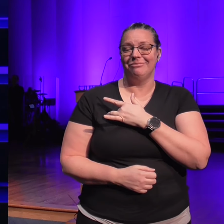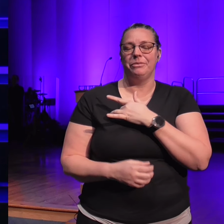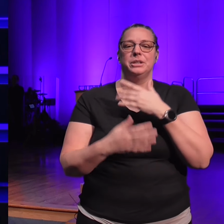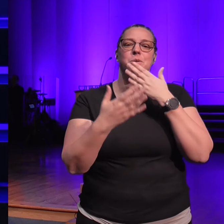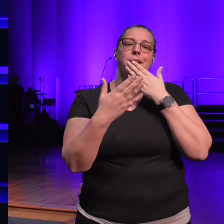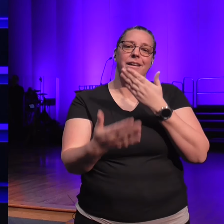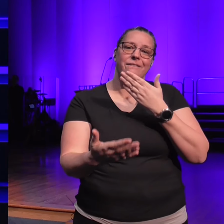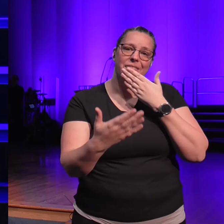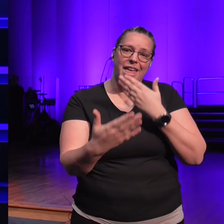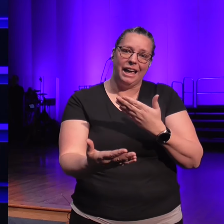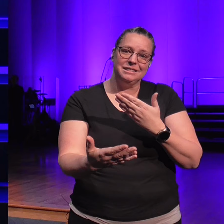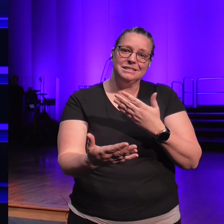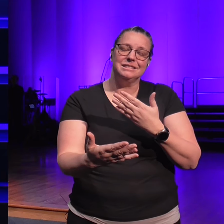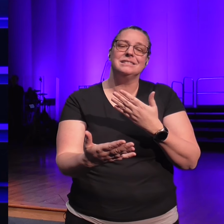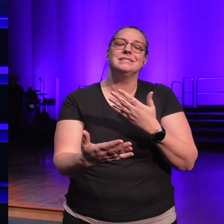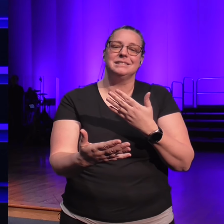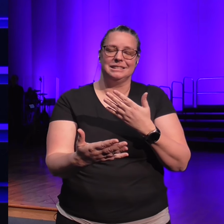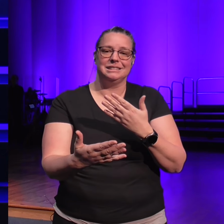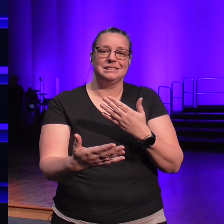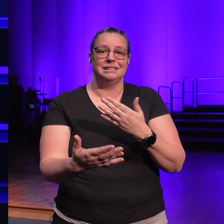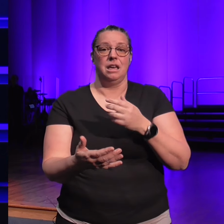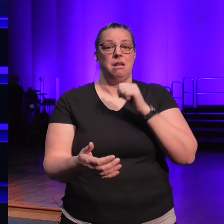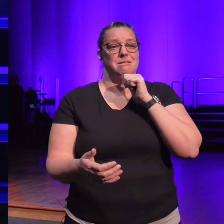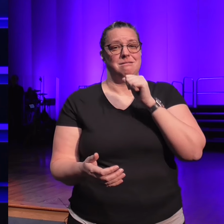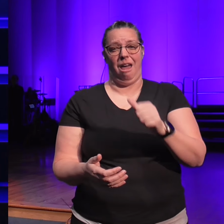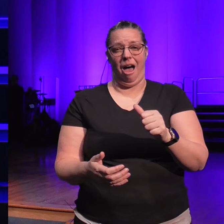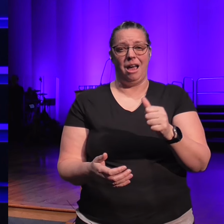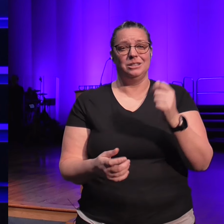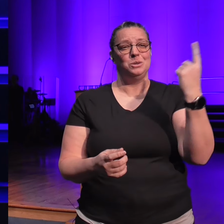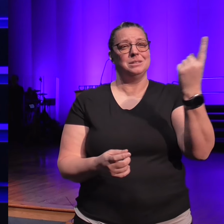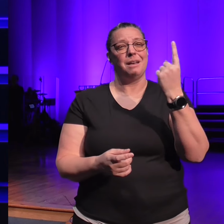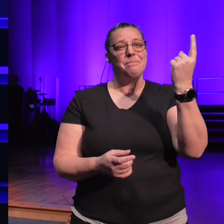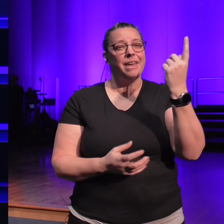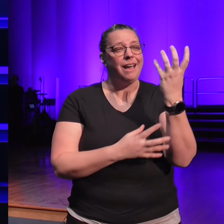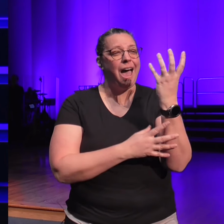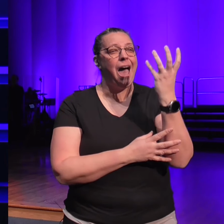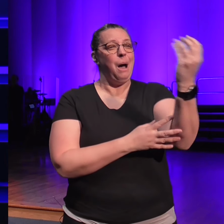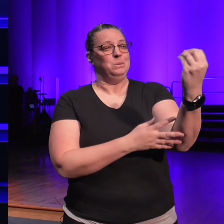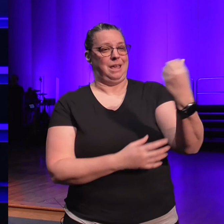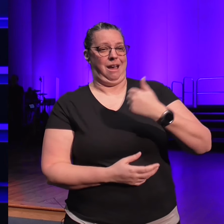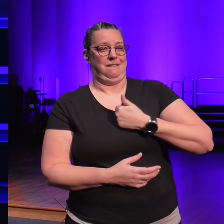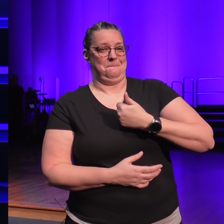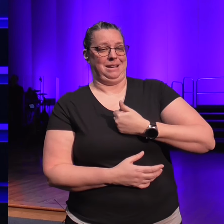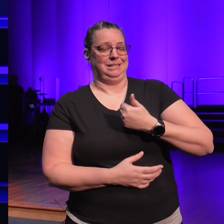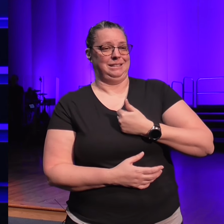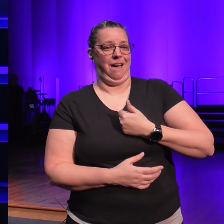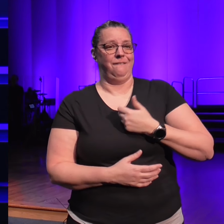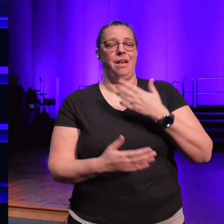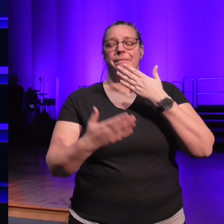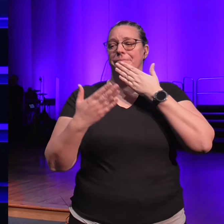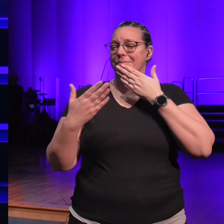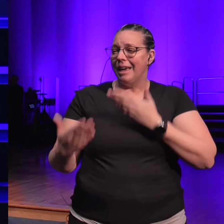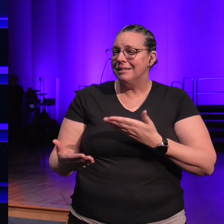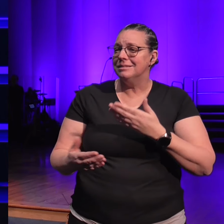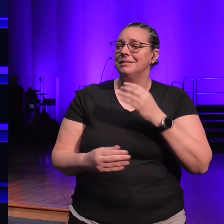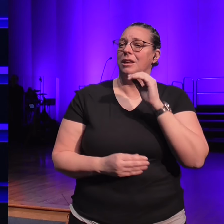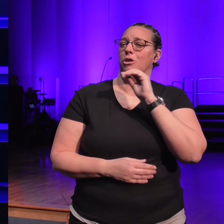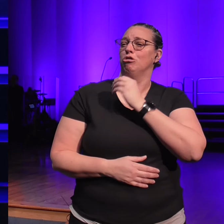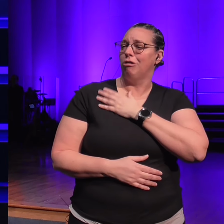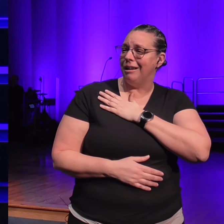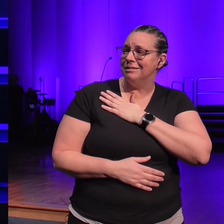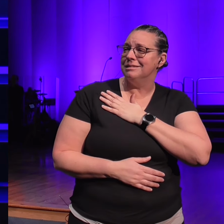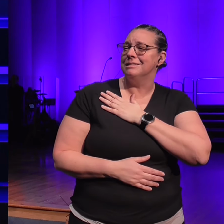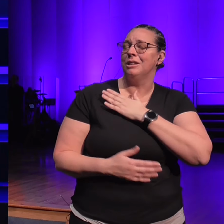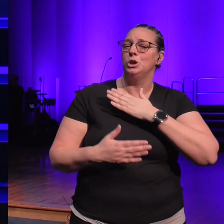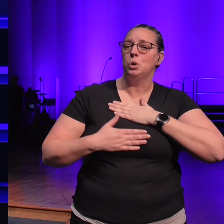this. I give thanks not to a creator outside of myself, but the thanksgiving, the grace, the joy.